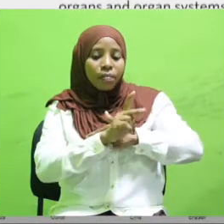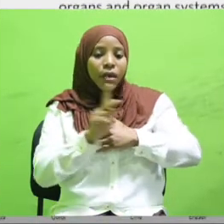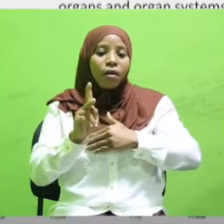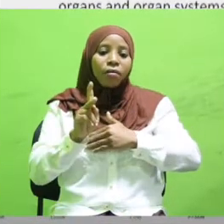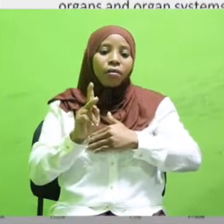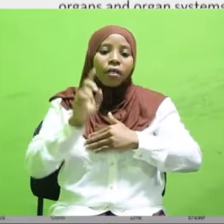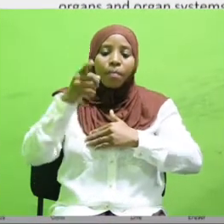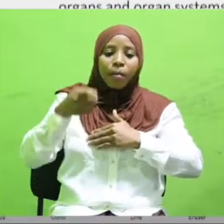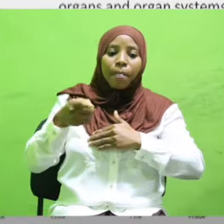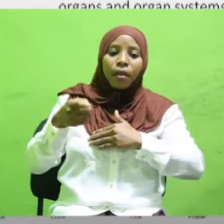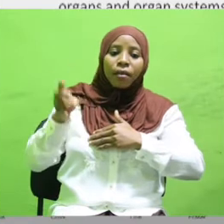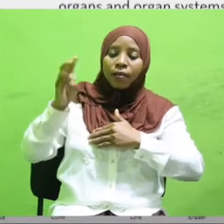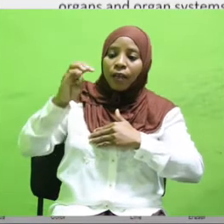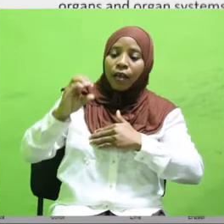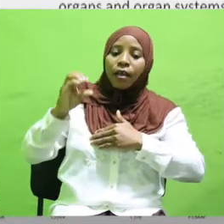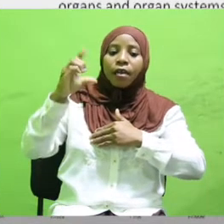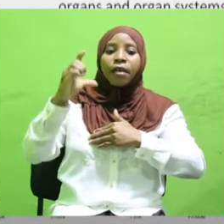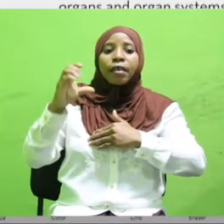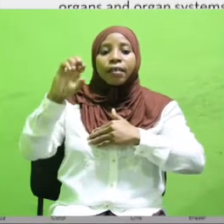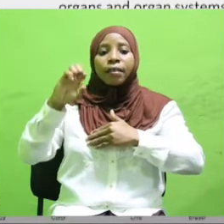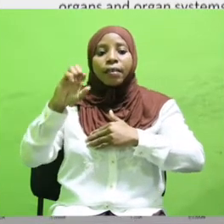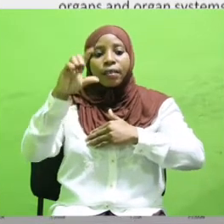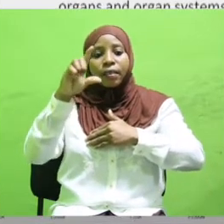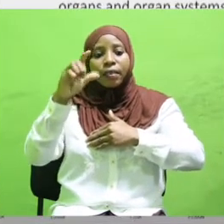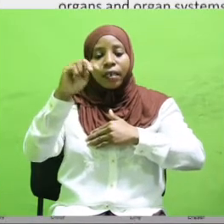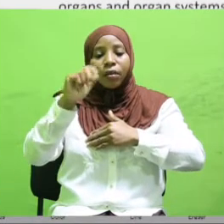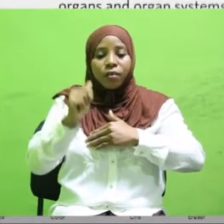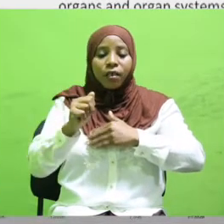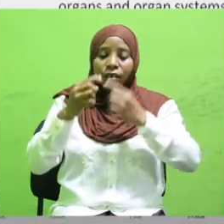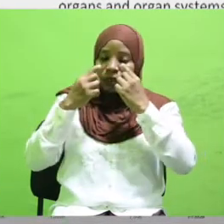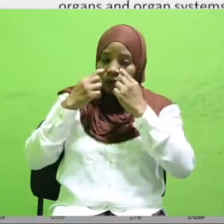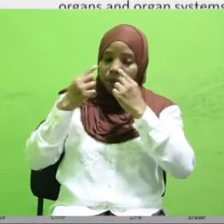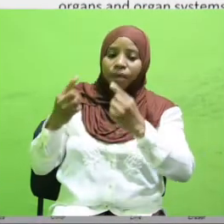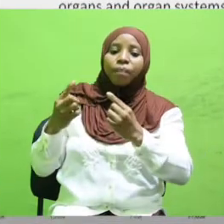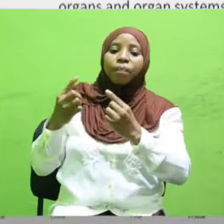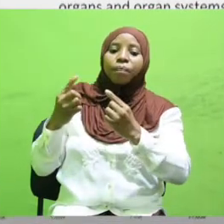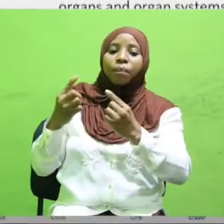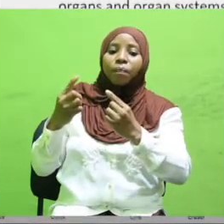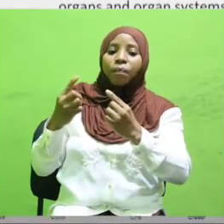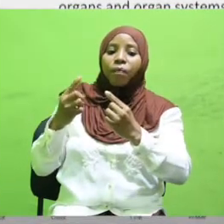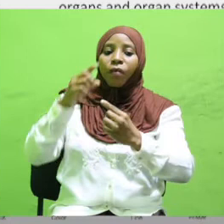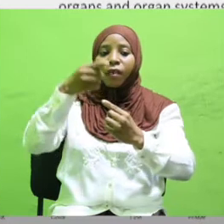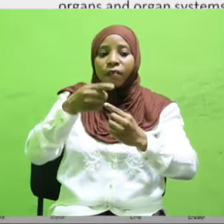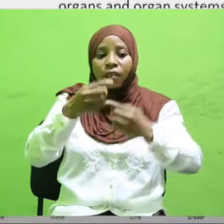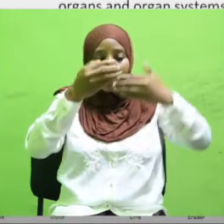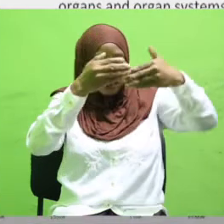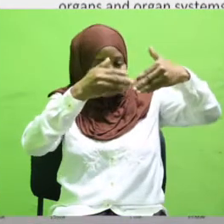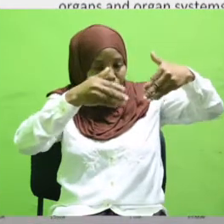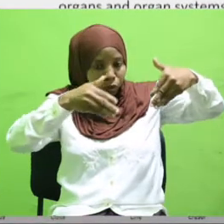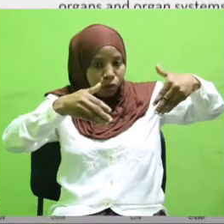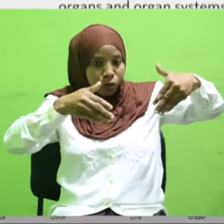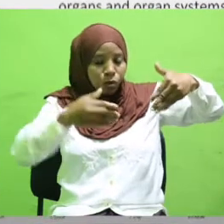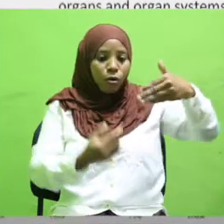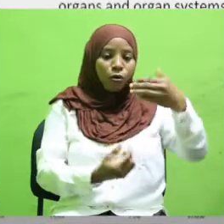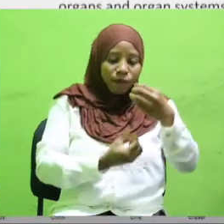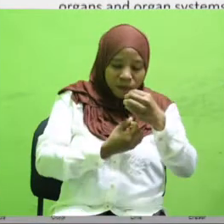of cellulose. So we can see that both of them have cell walls, but the cell wall